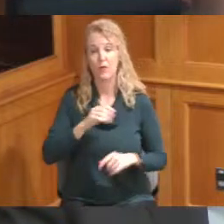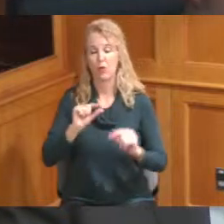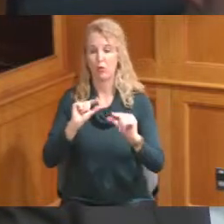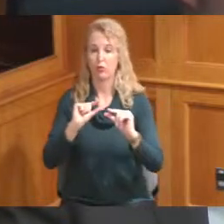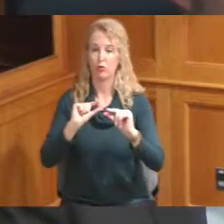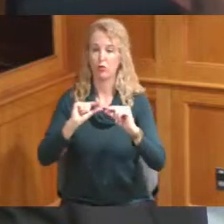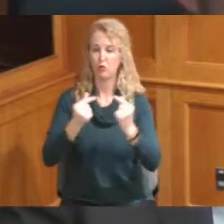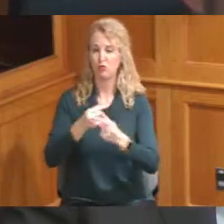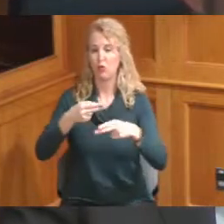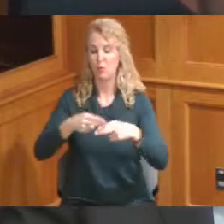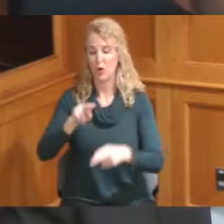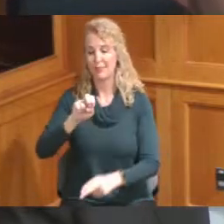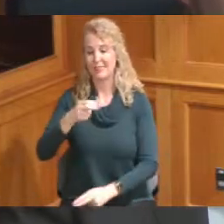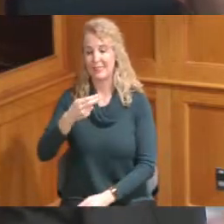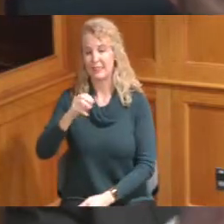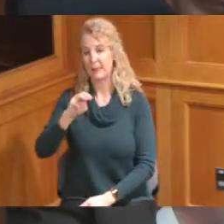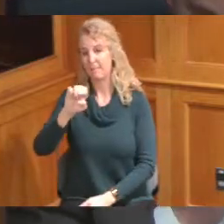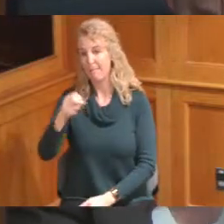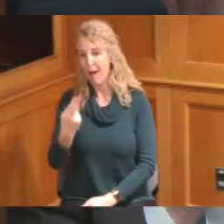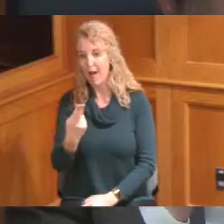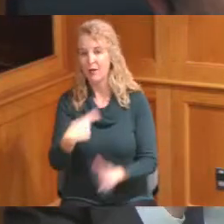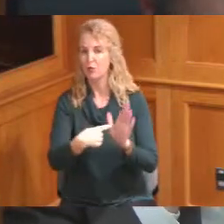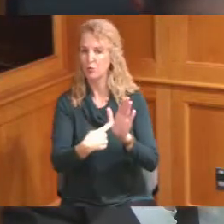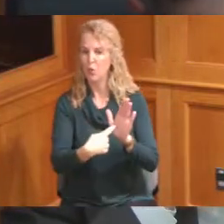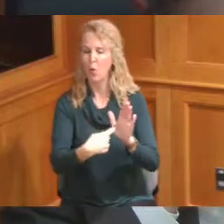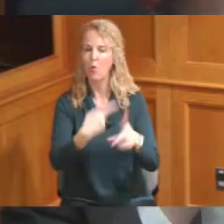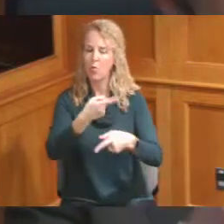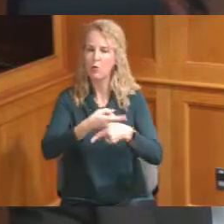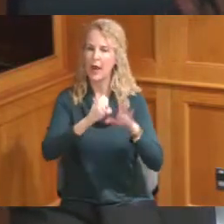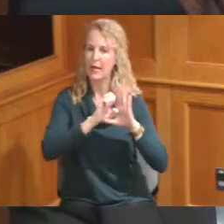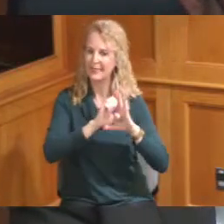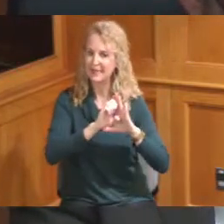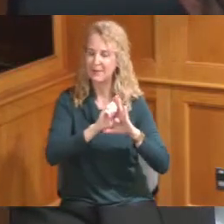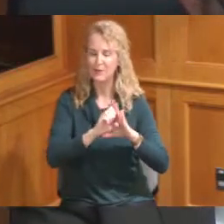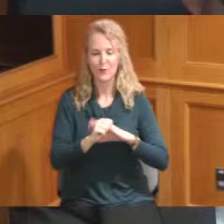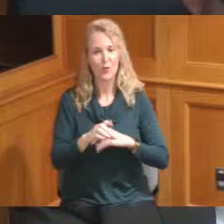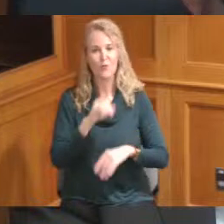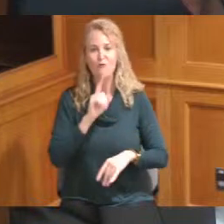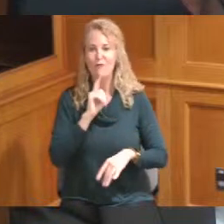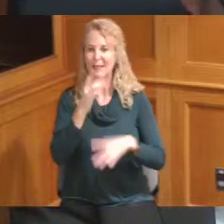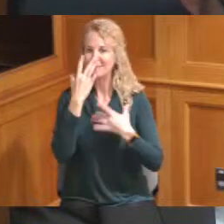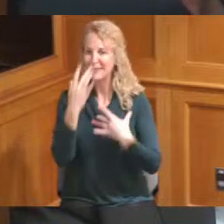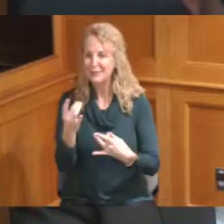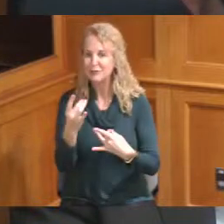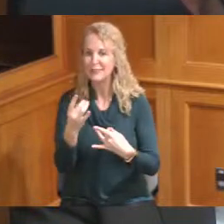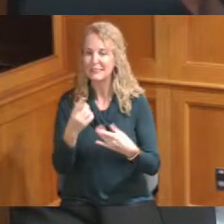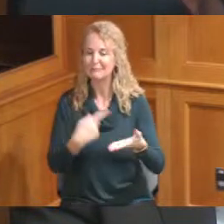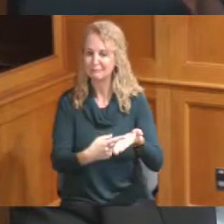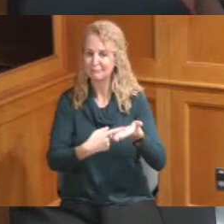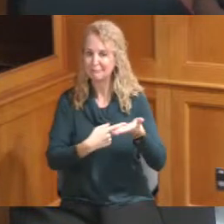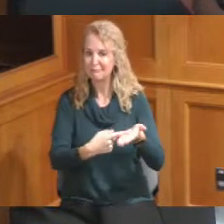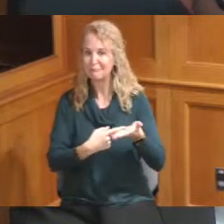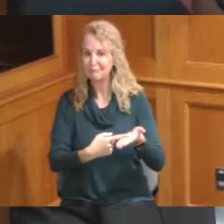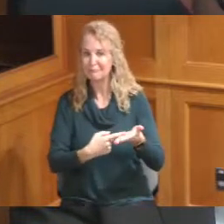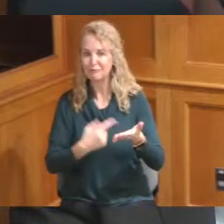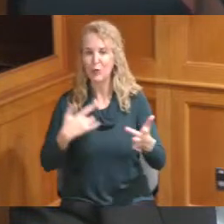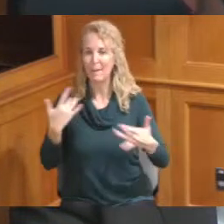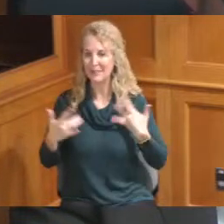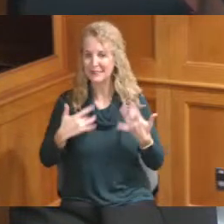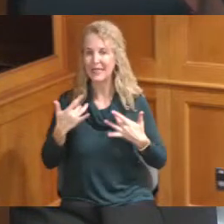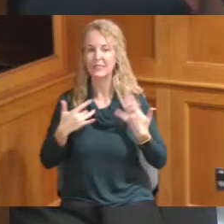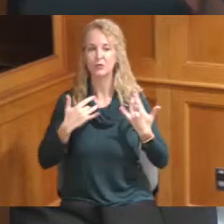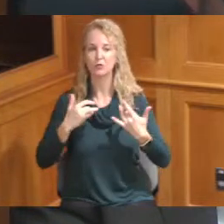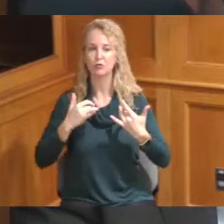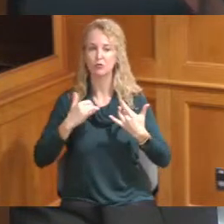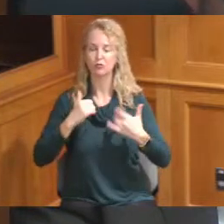gold standard of how to do this well. So it was really an interesting forum, and I look forward to helping to